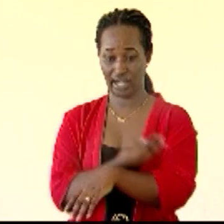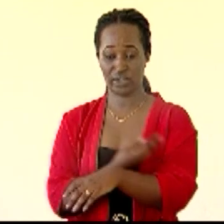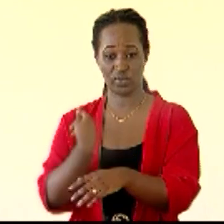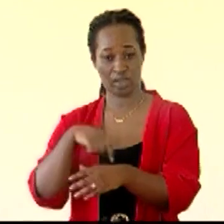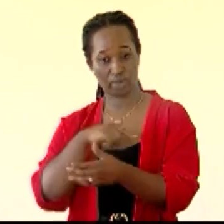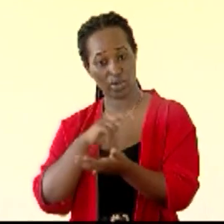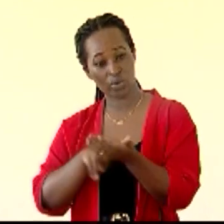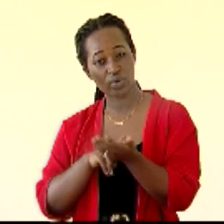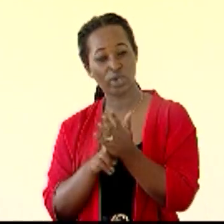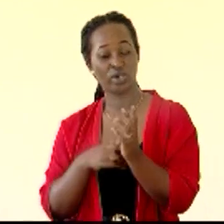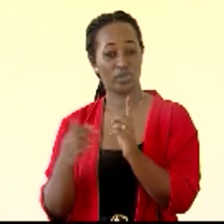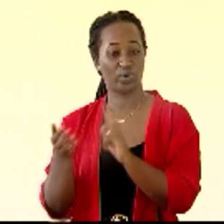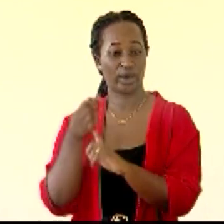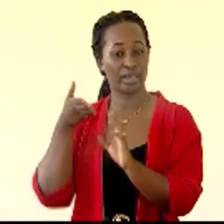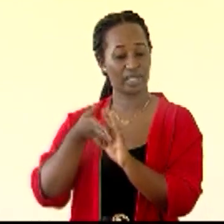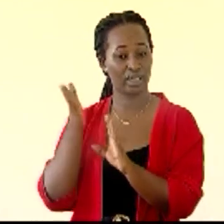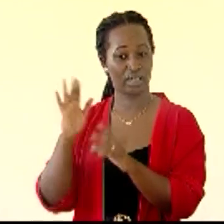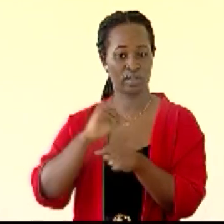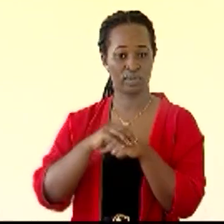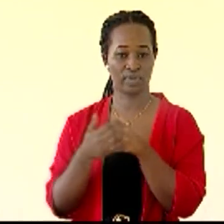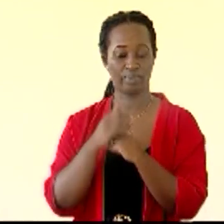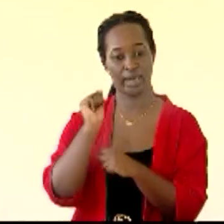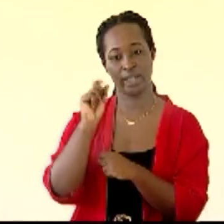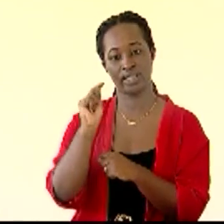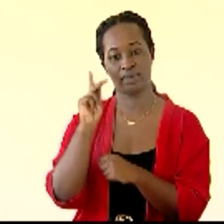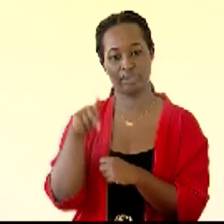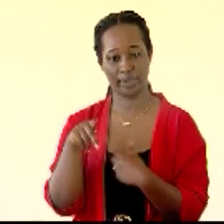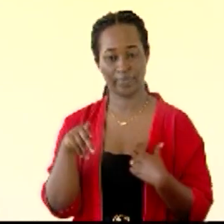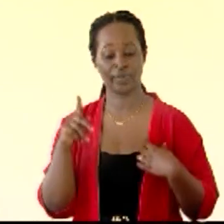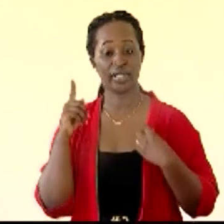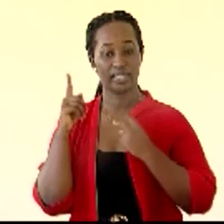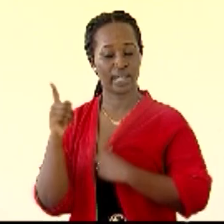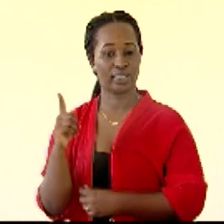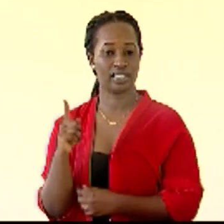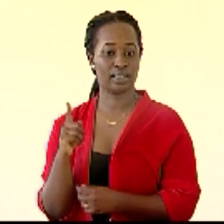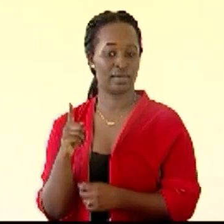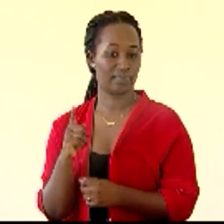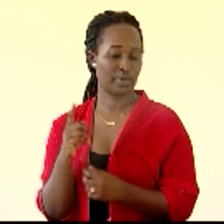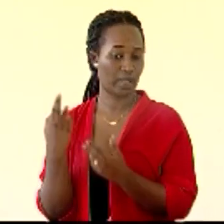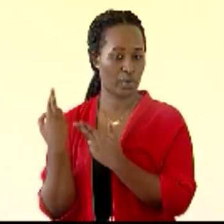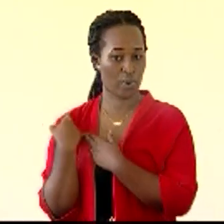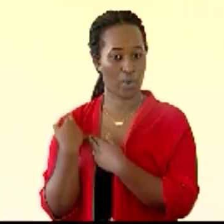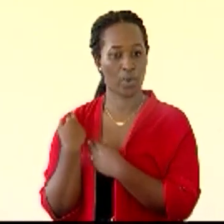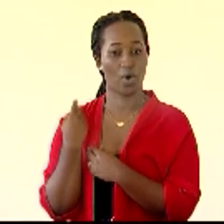get pumped into ATP synthase to form ATP. That's the sole role of